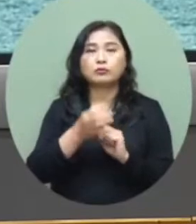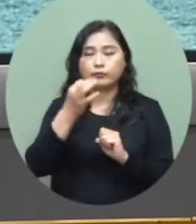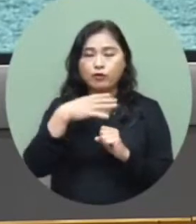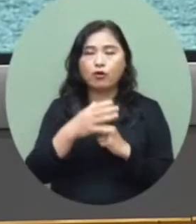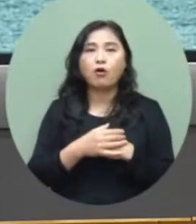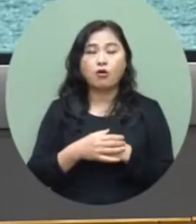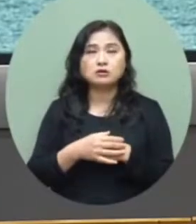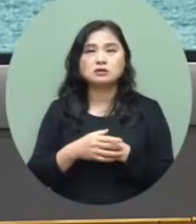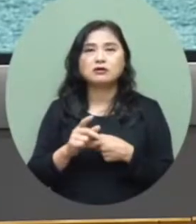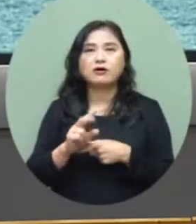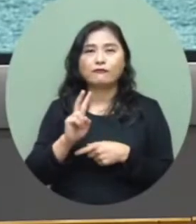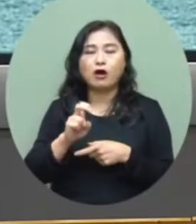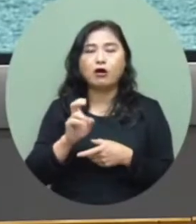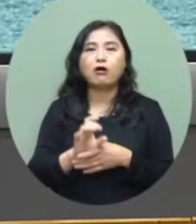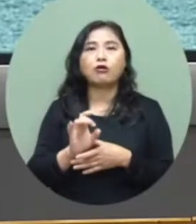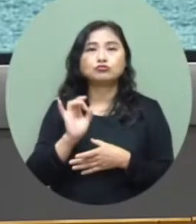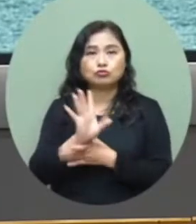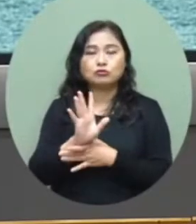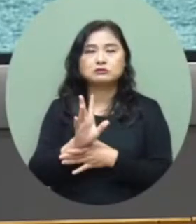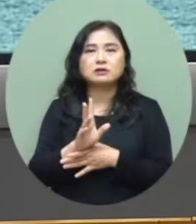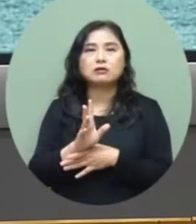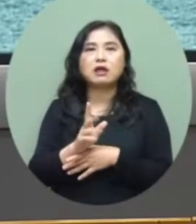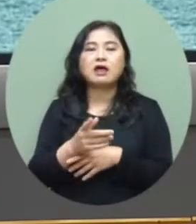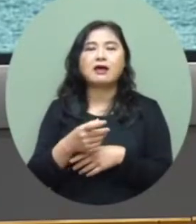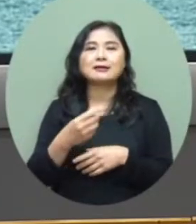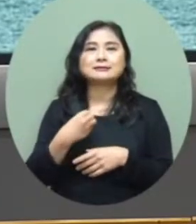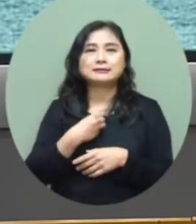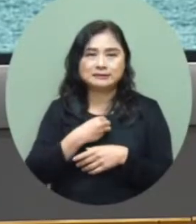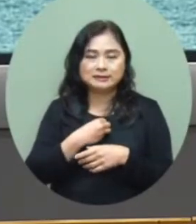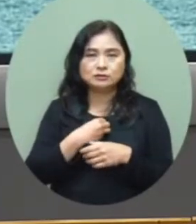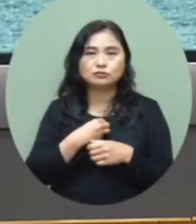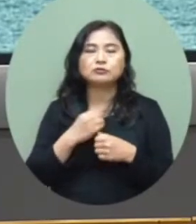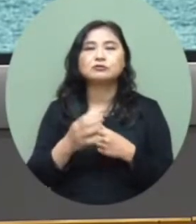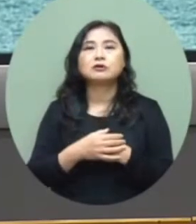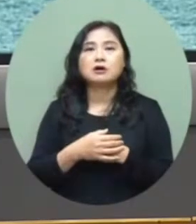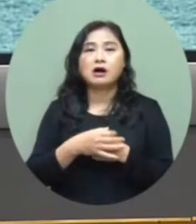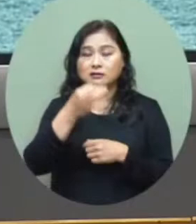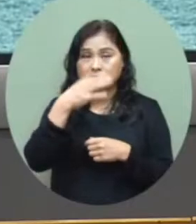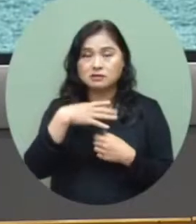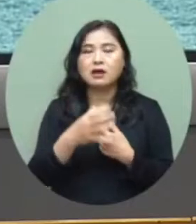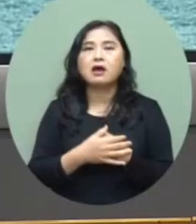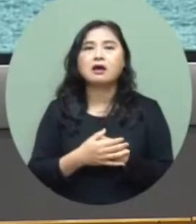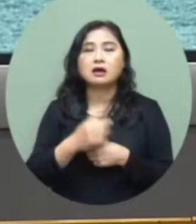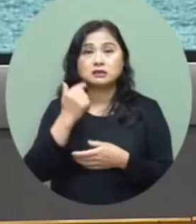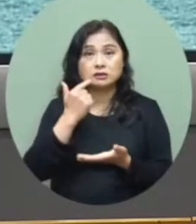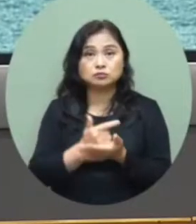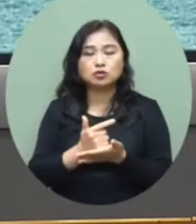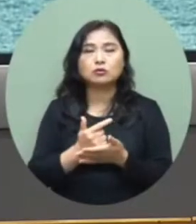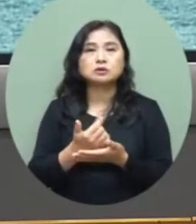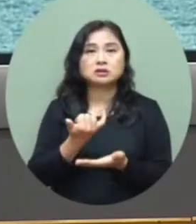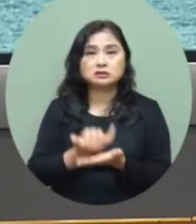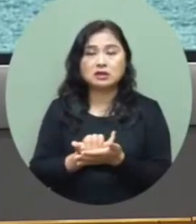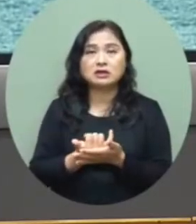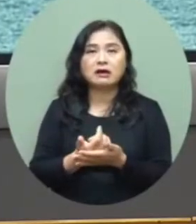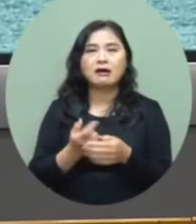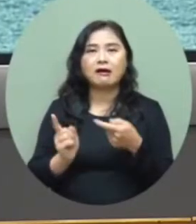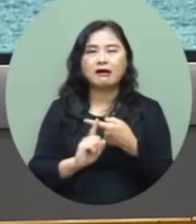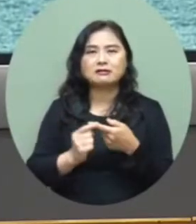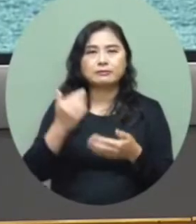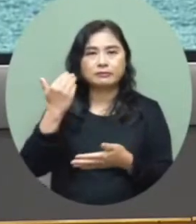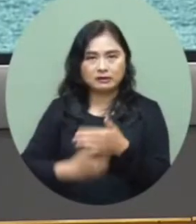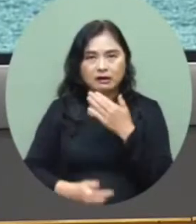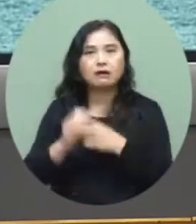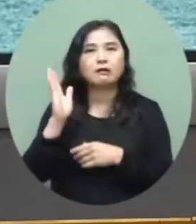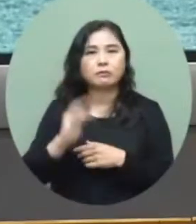symptom onset, it will reduce the risk of getting more severe or even death. So with this effective